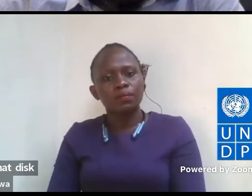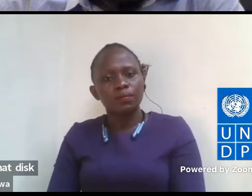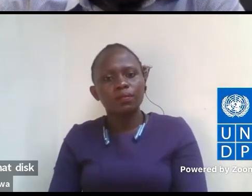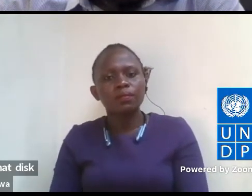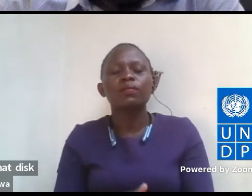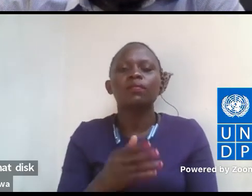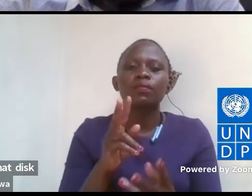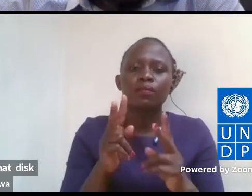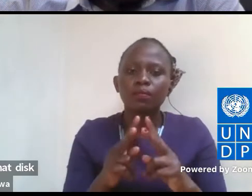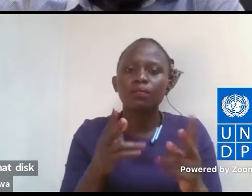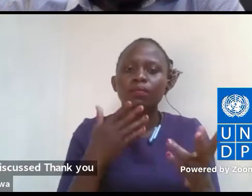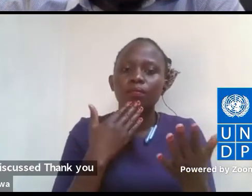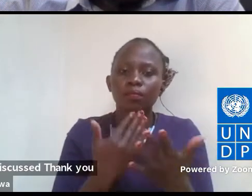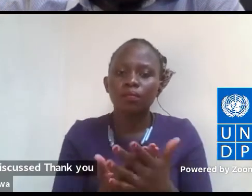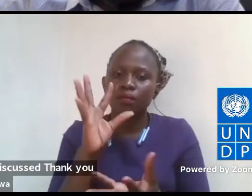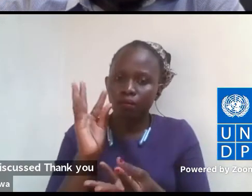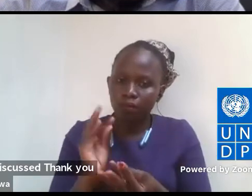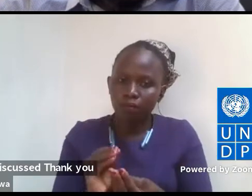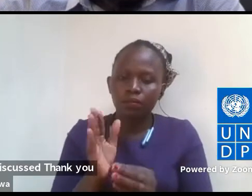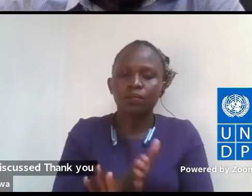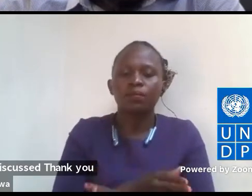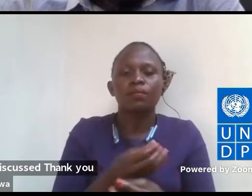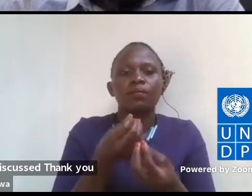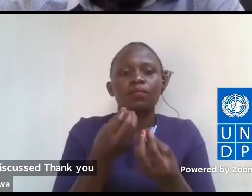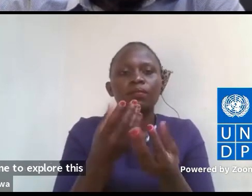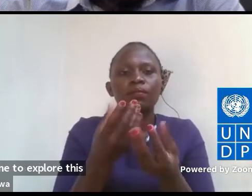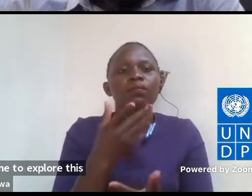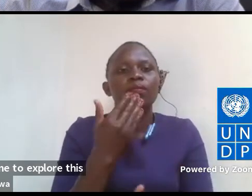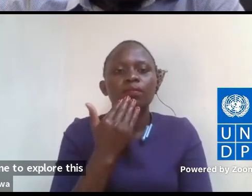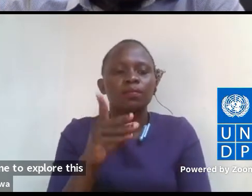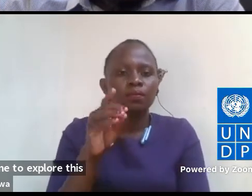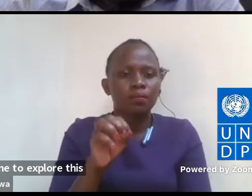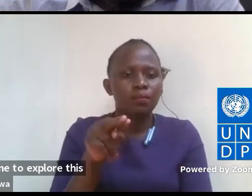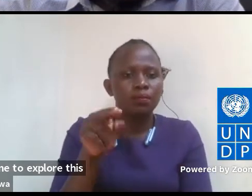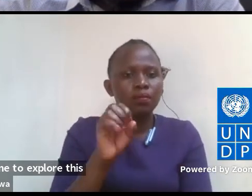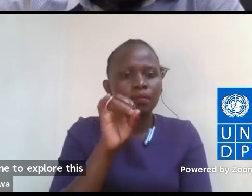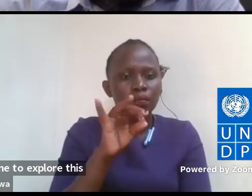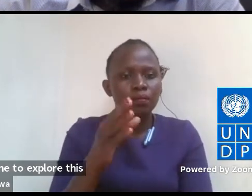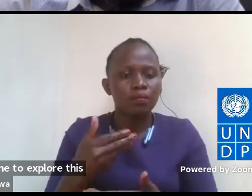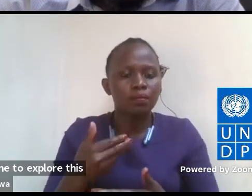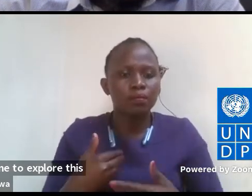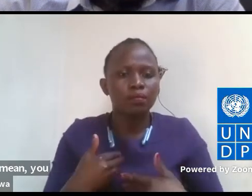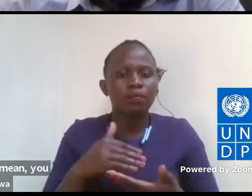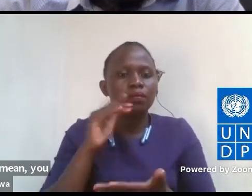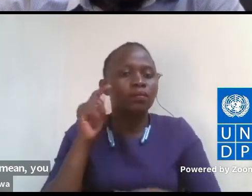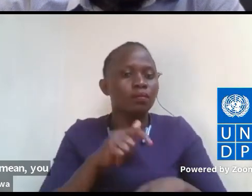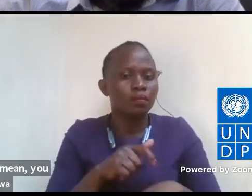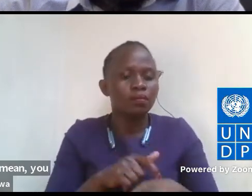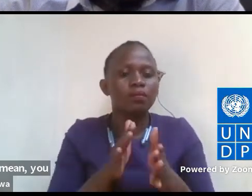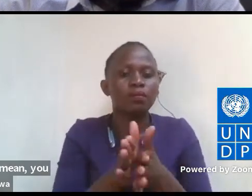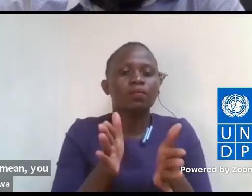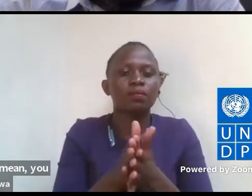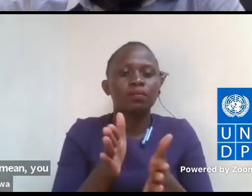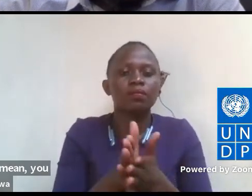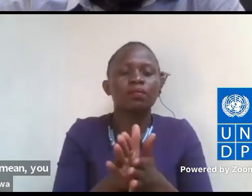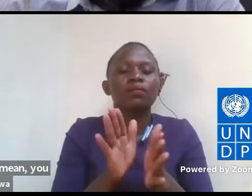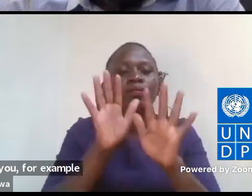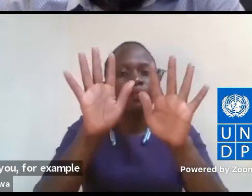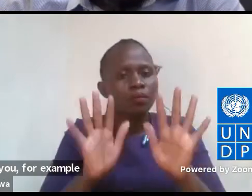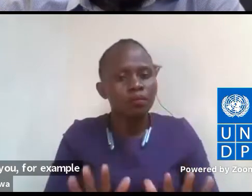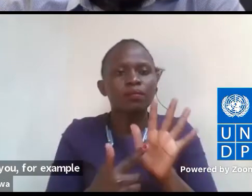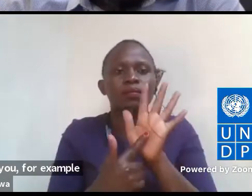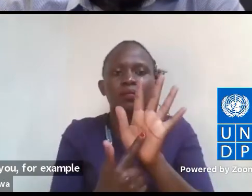And indeed, if we had more time to explore this whole value chain, is amazing. I mean, you, for example, for UNDP, like you had